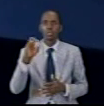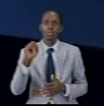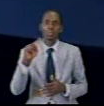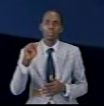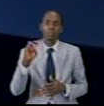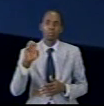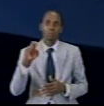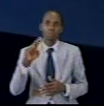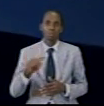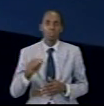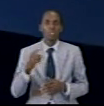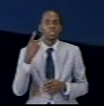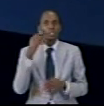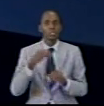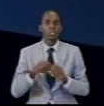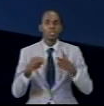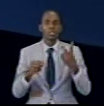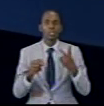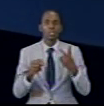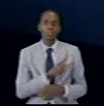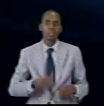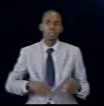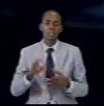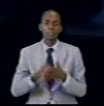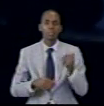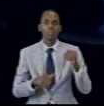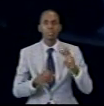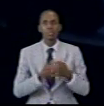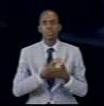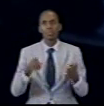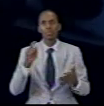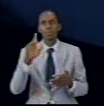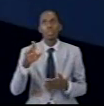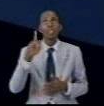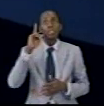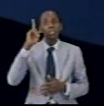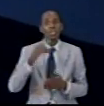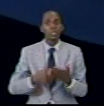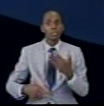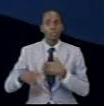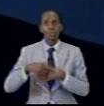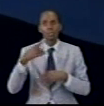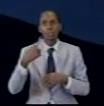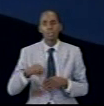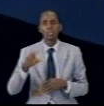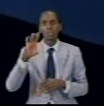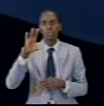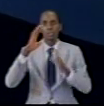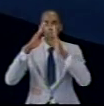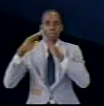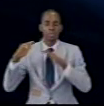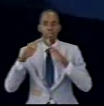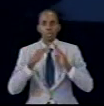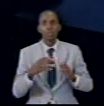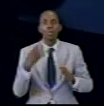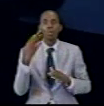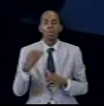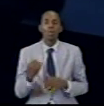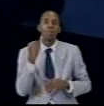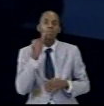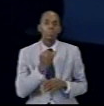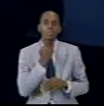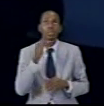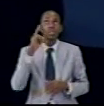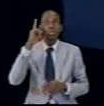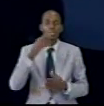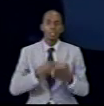chapter 14, verse 25. He restored the coast of Israel. He restored the coast